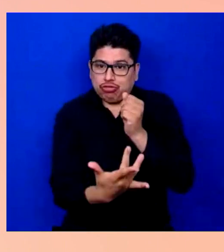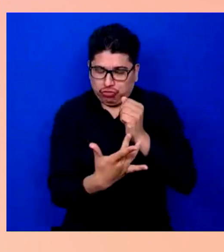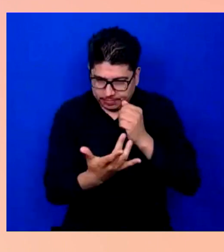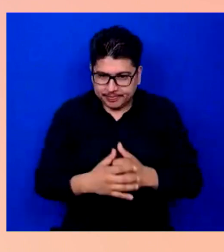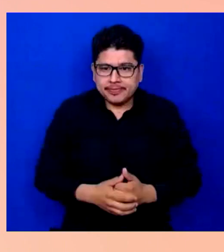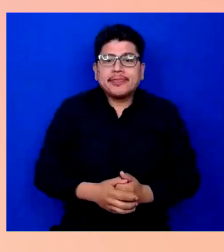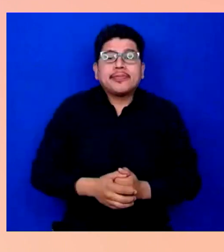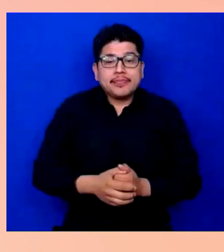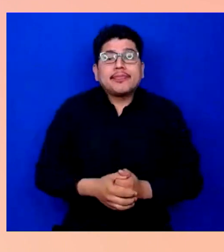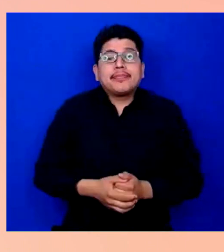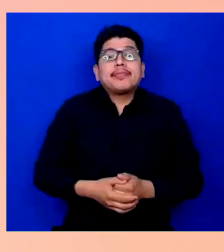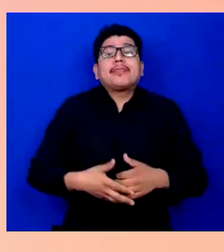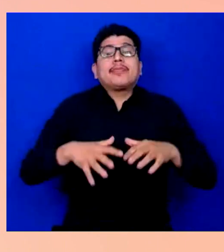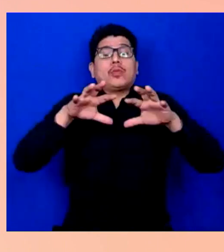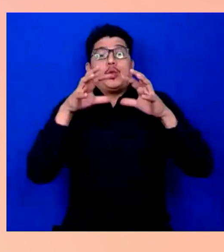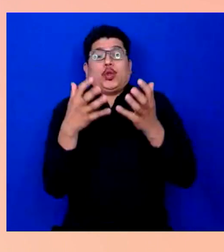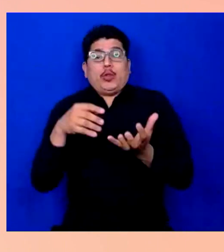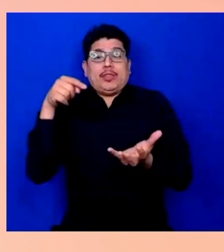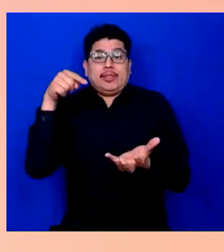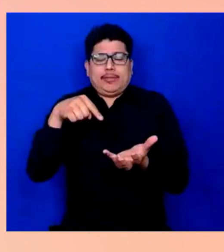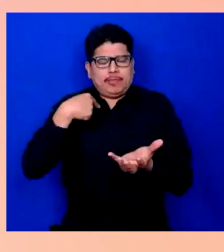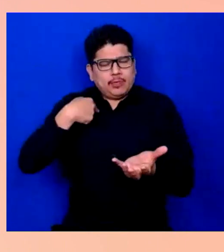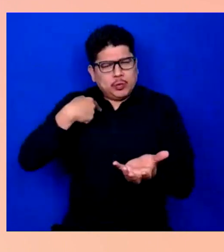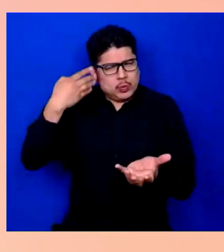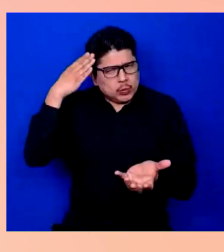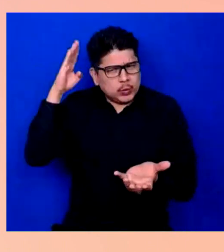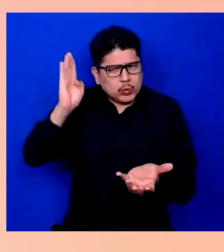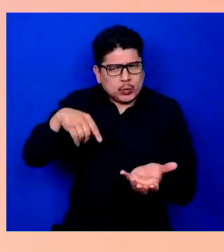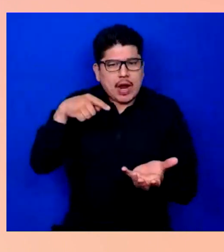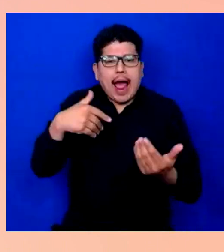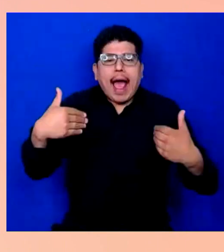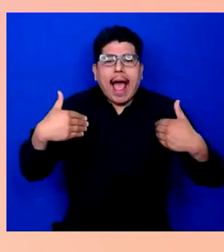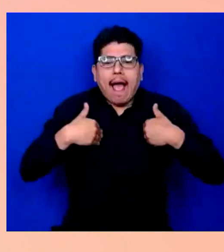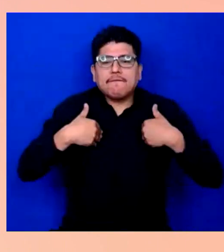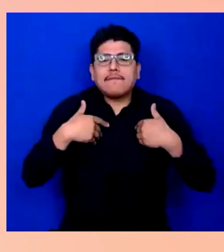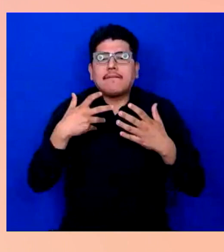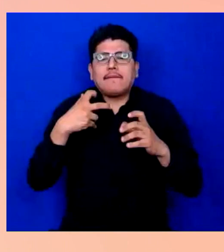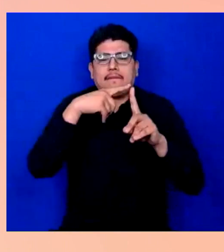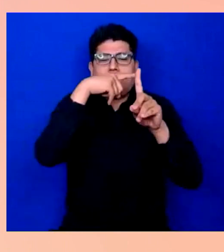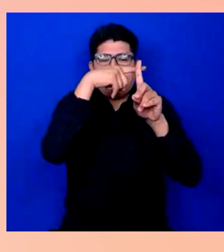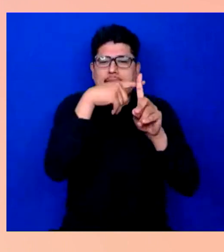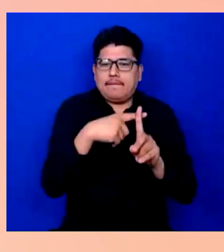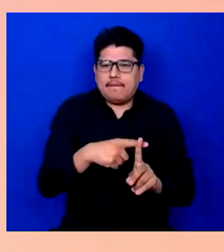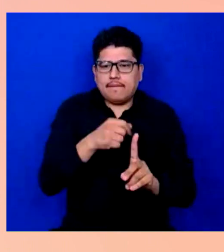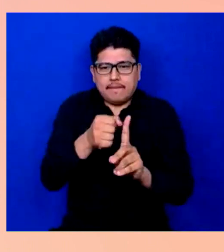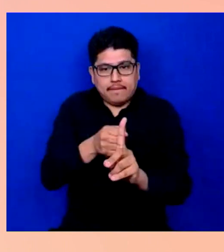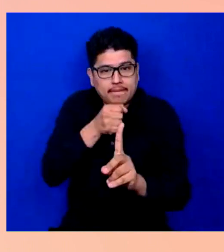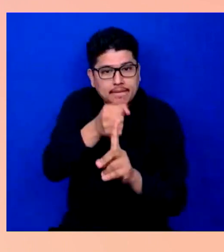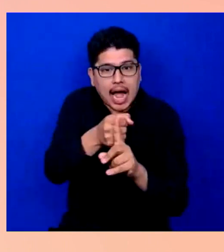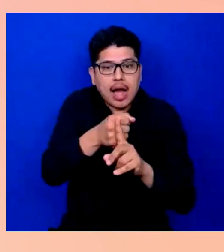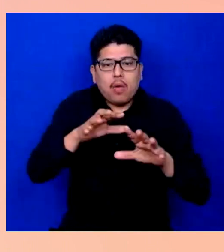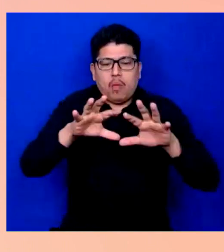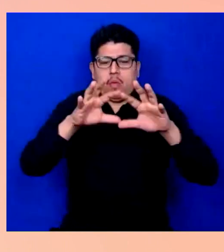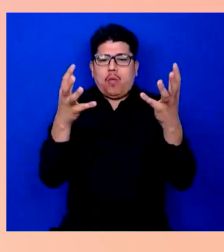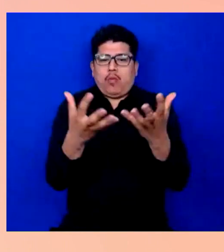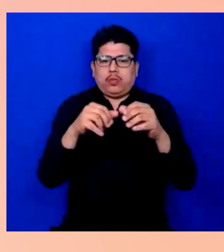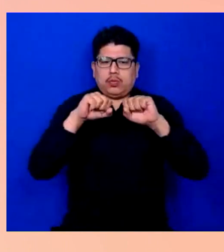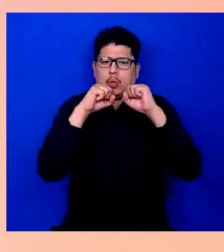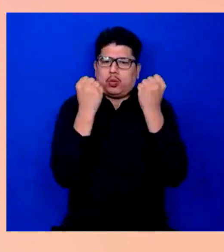we know that they have a direct positive effect on the whole society. So when we talk